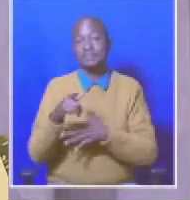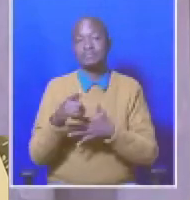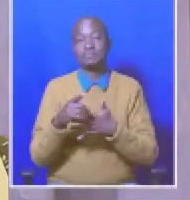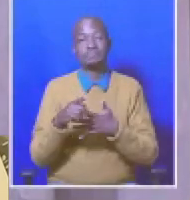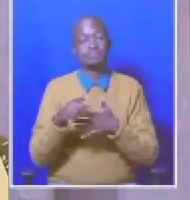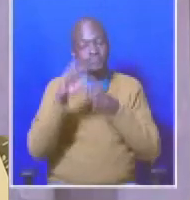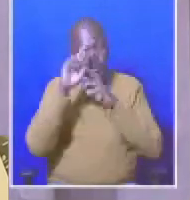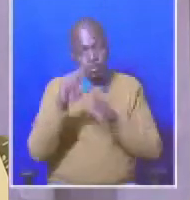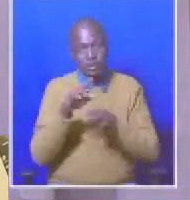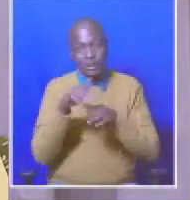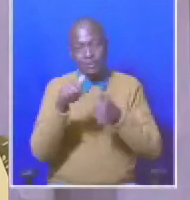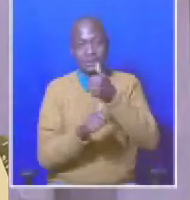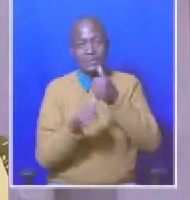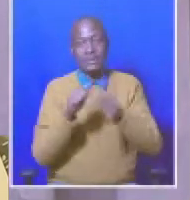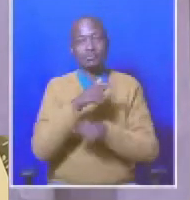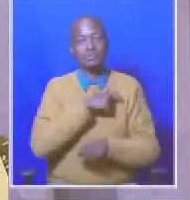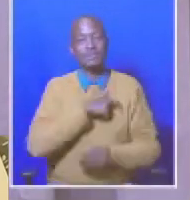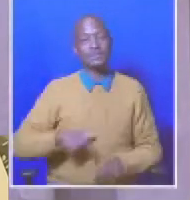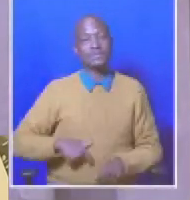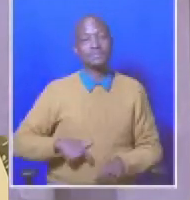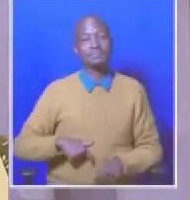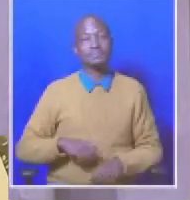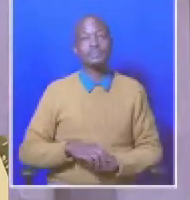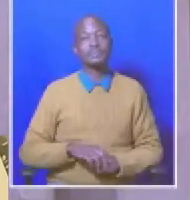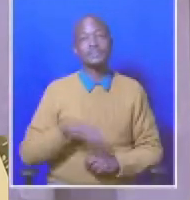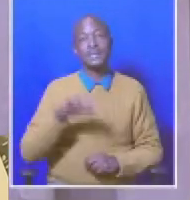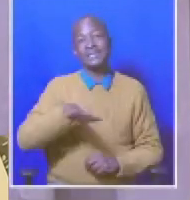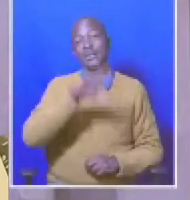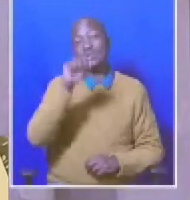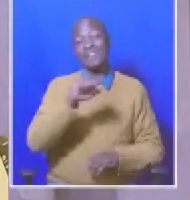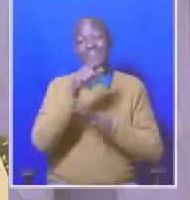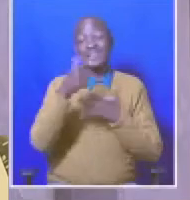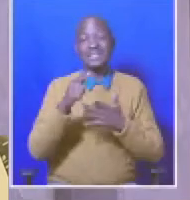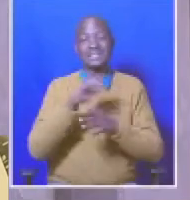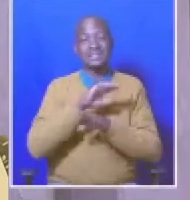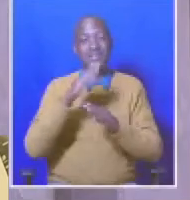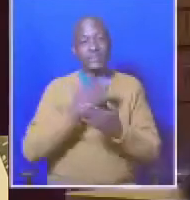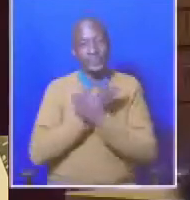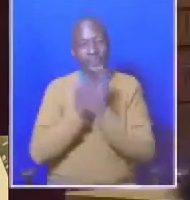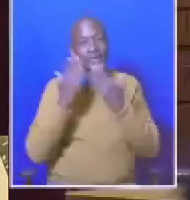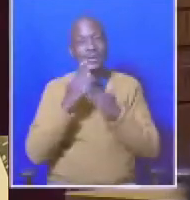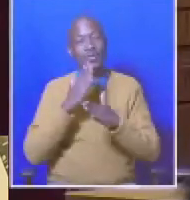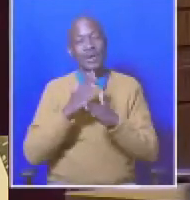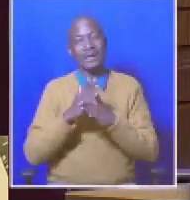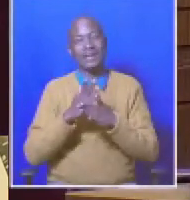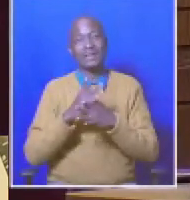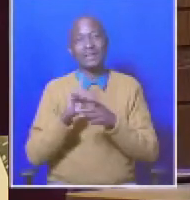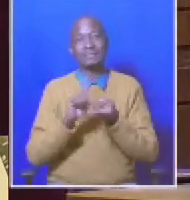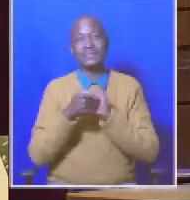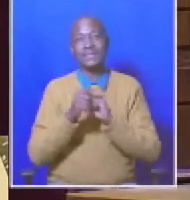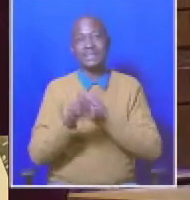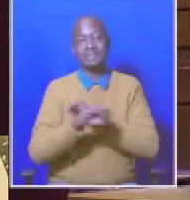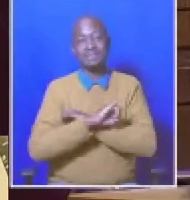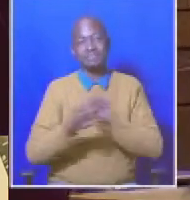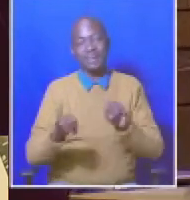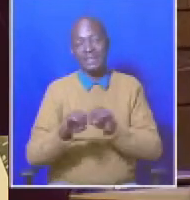Deputy President. South Africa's unemployment rate worsened in the first quarter